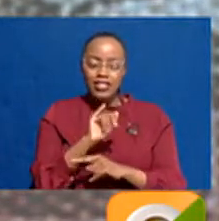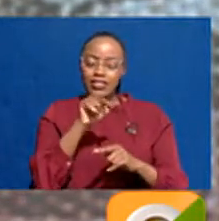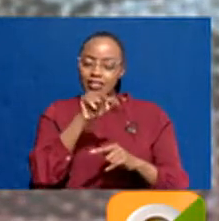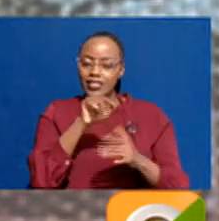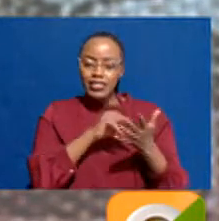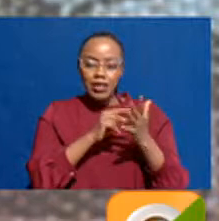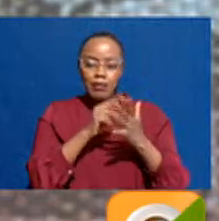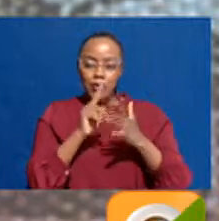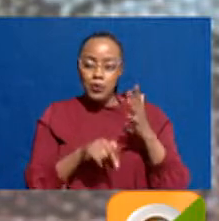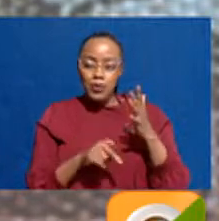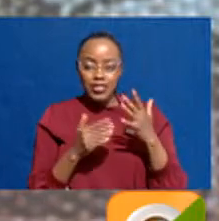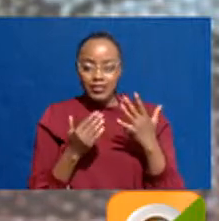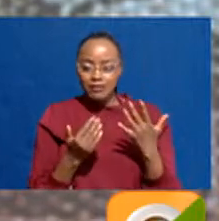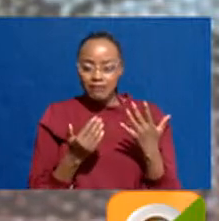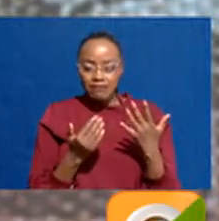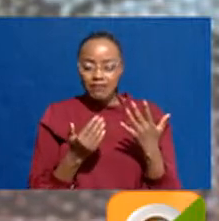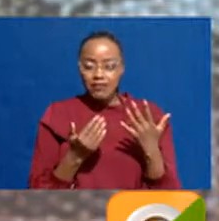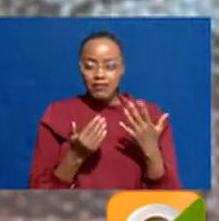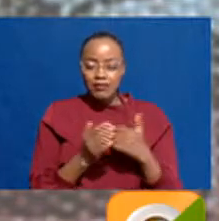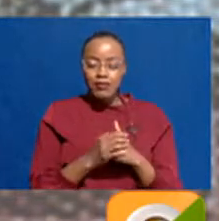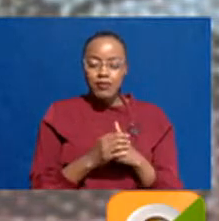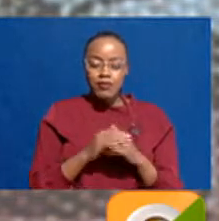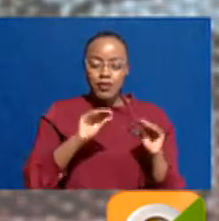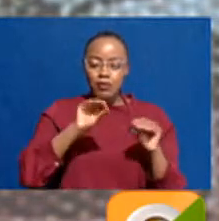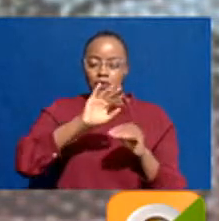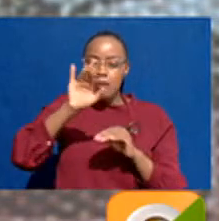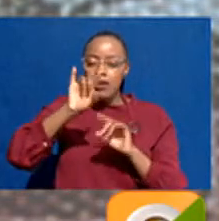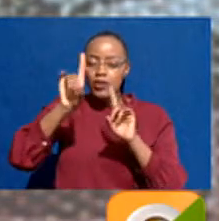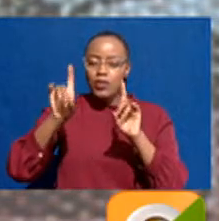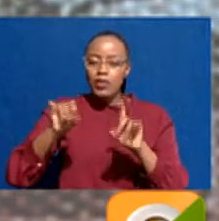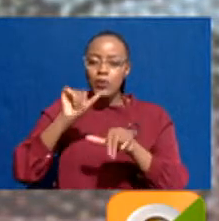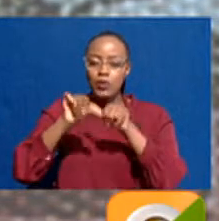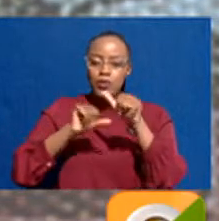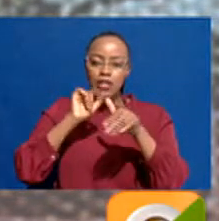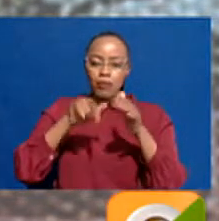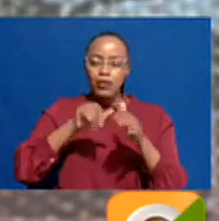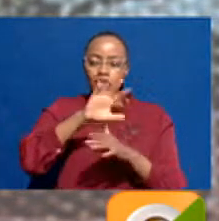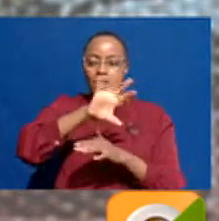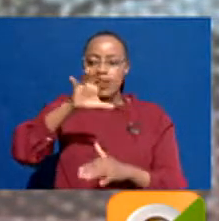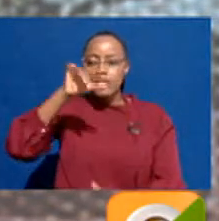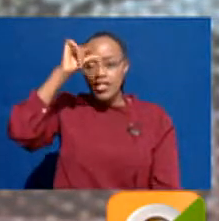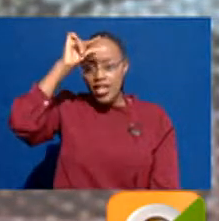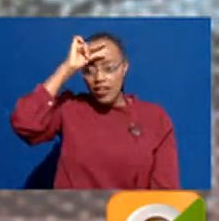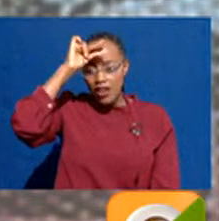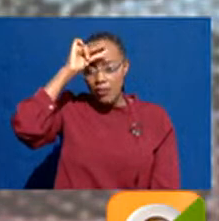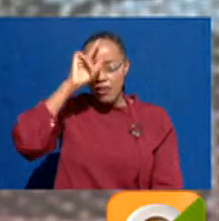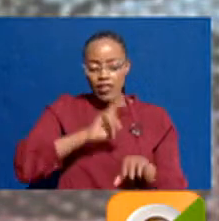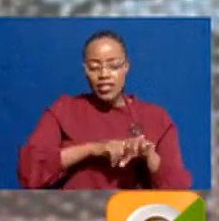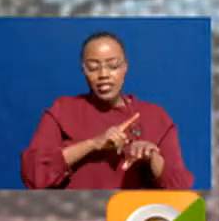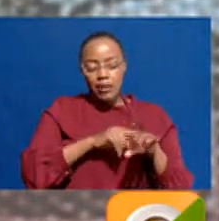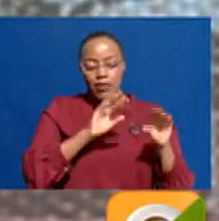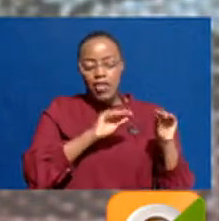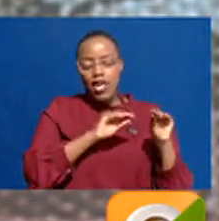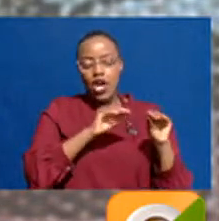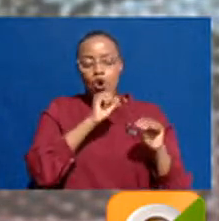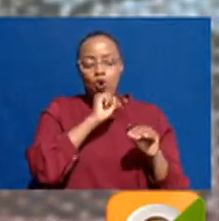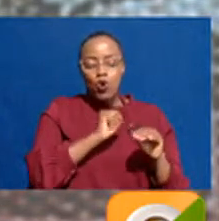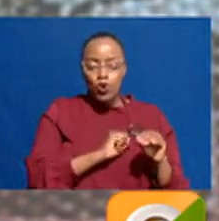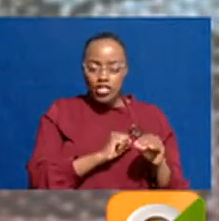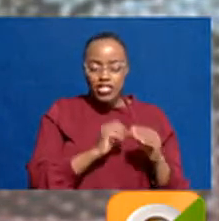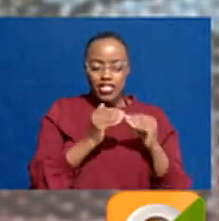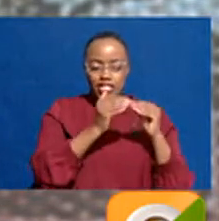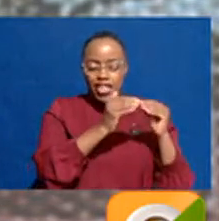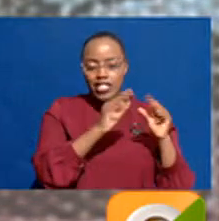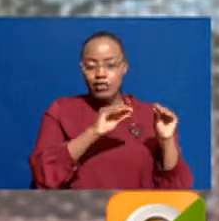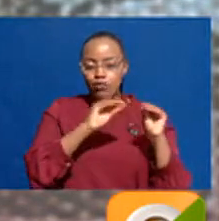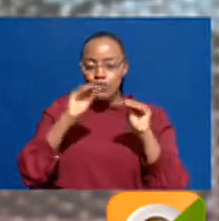not mean that, going back to your question of county governments during the transition, yes, we've seen